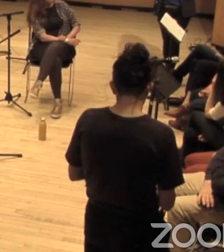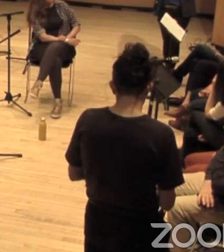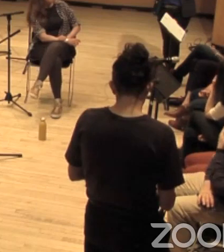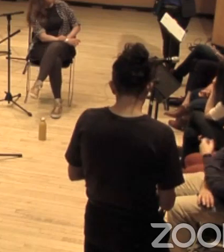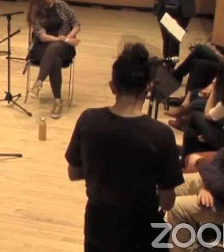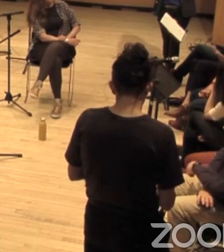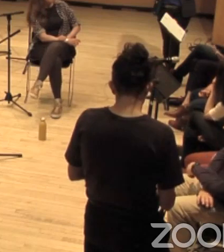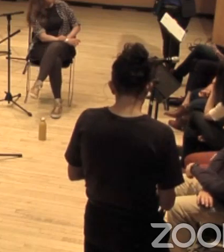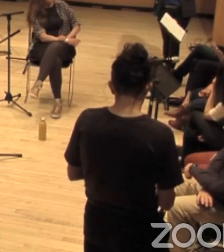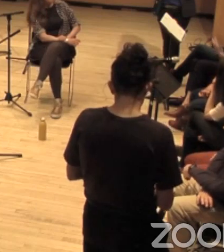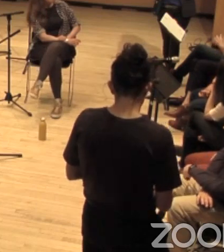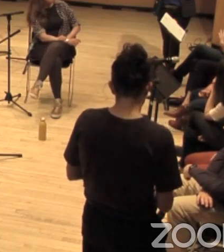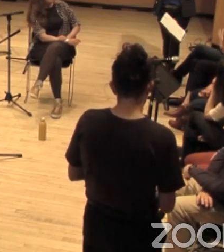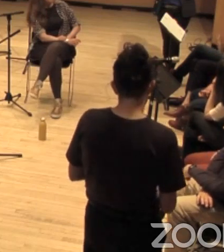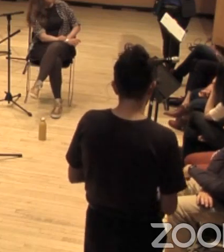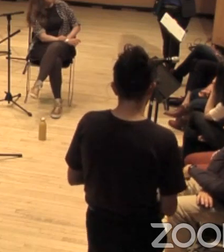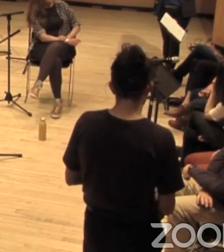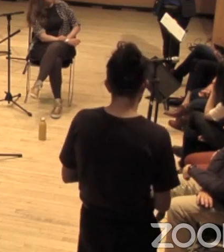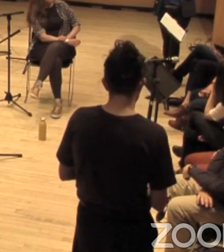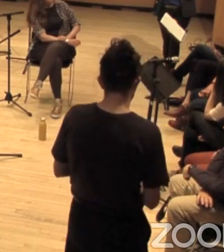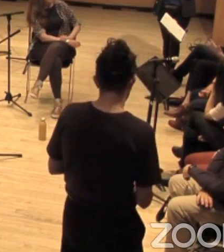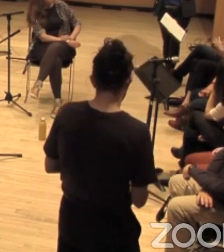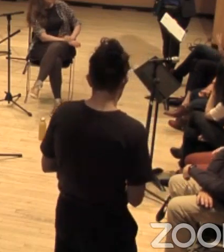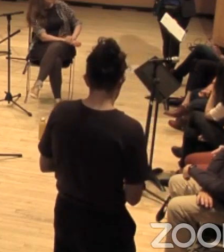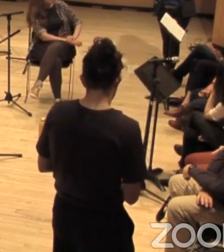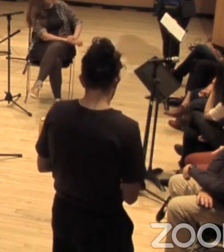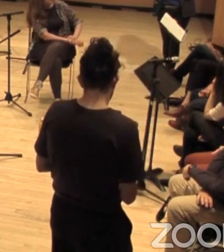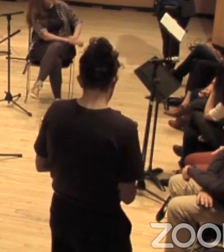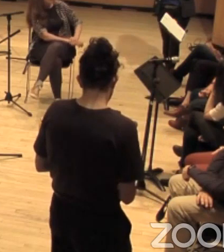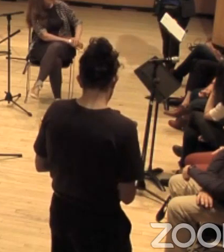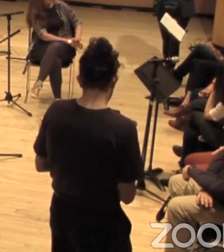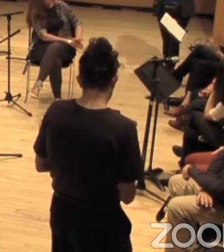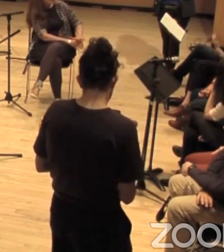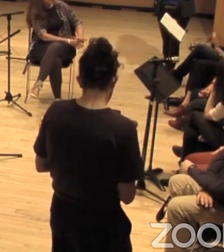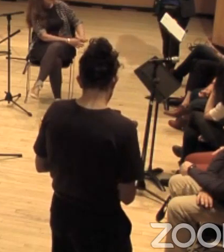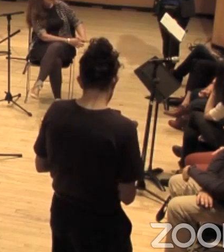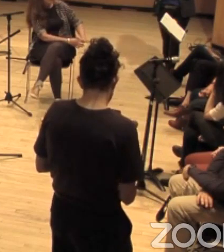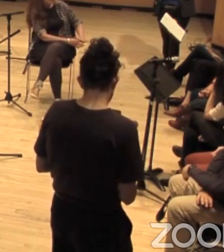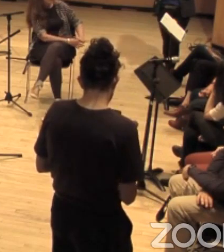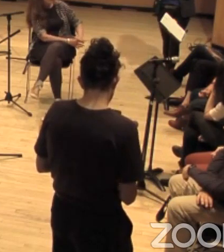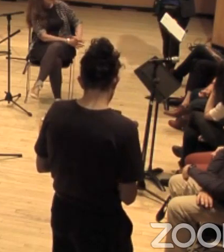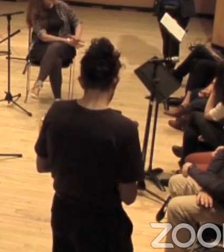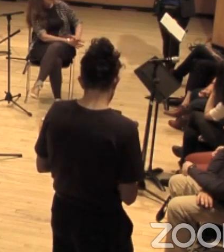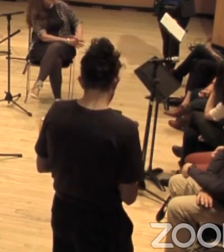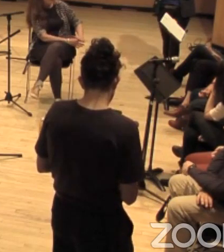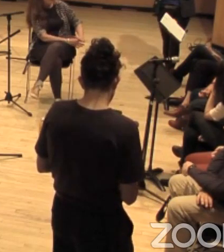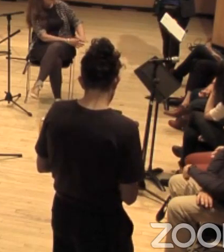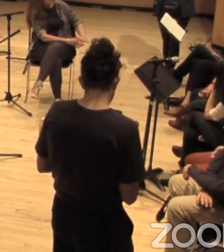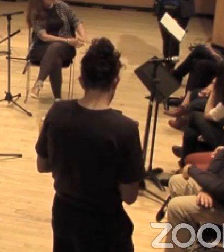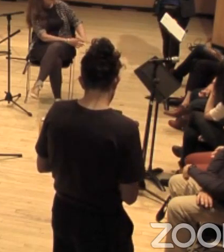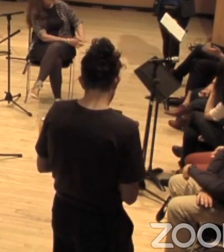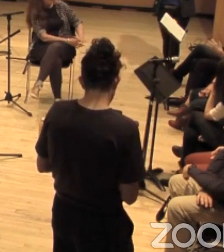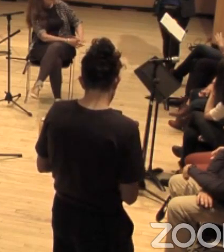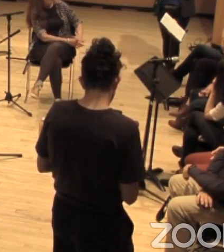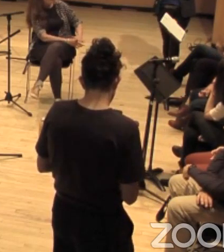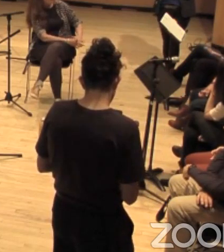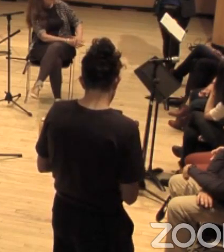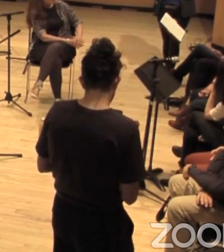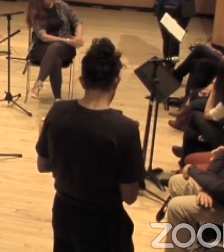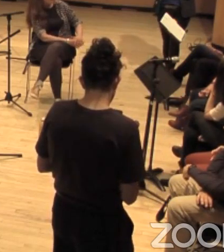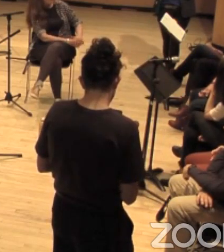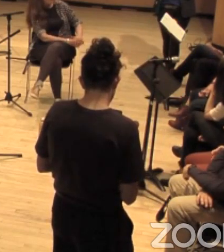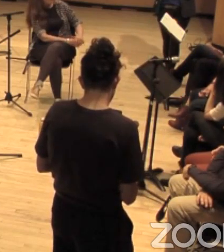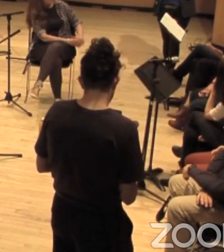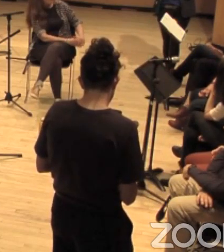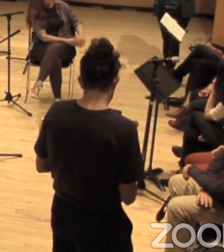very moving about like revisiting not not only the plays but getting to see people you haven't seen in a long time and we haven't